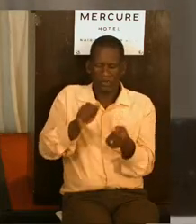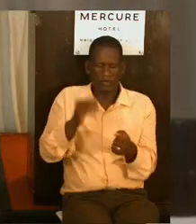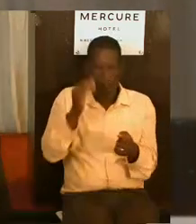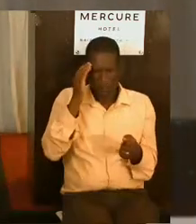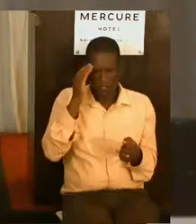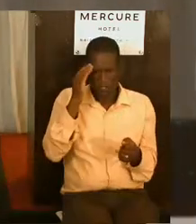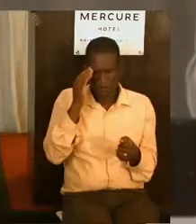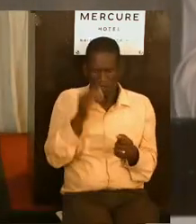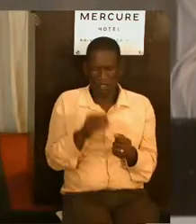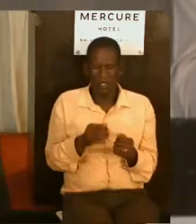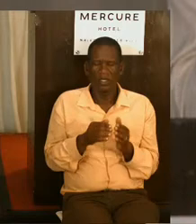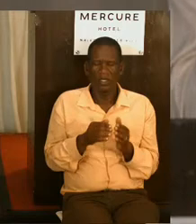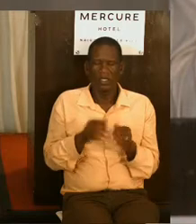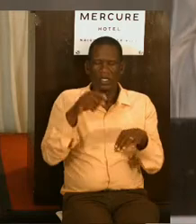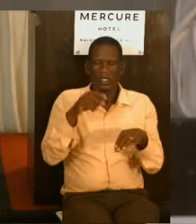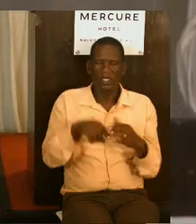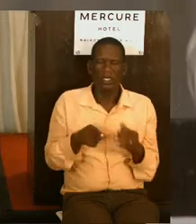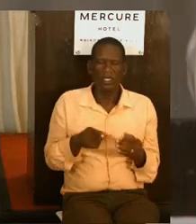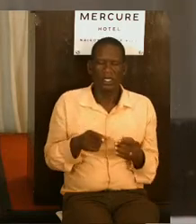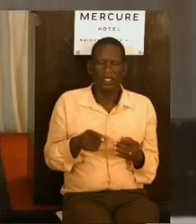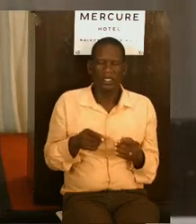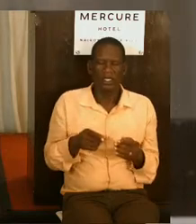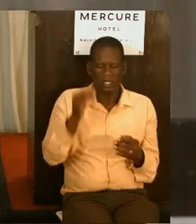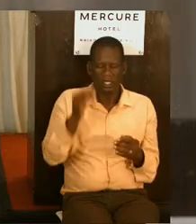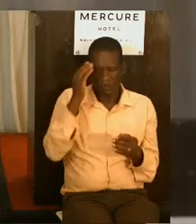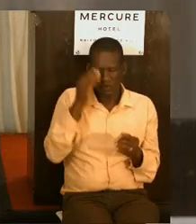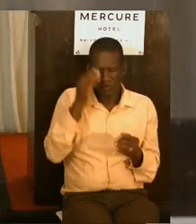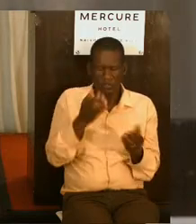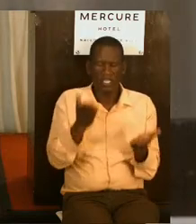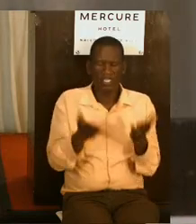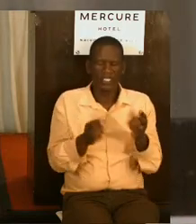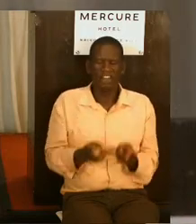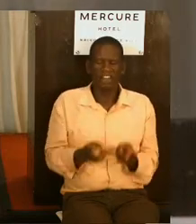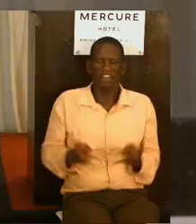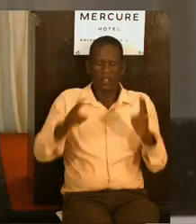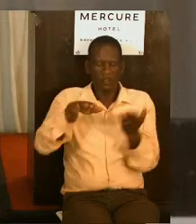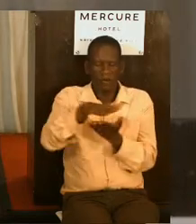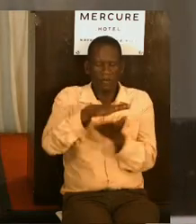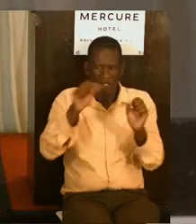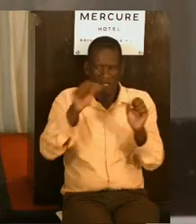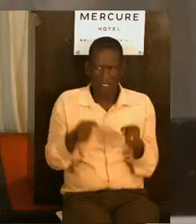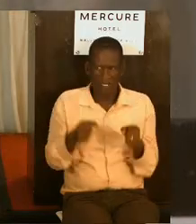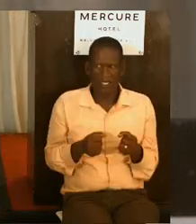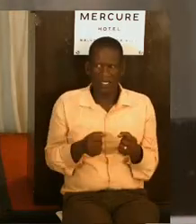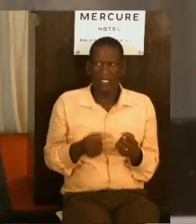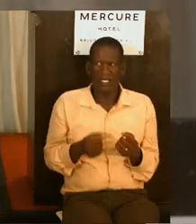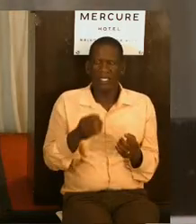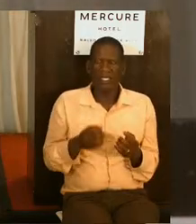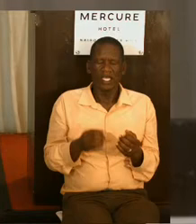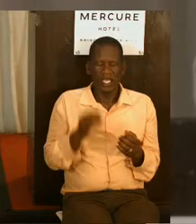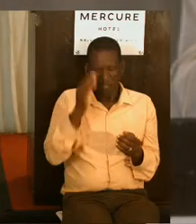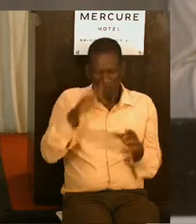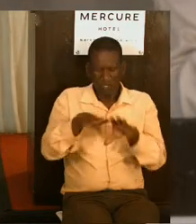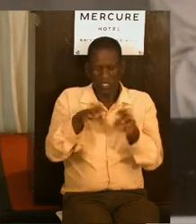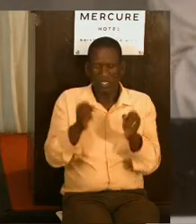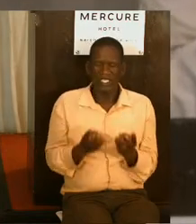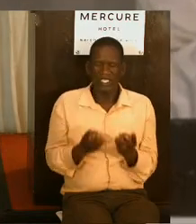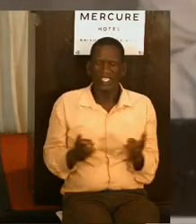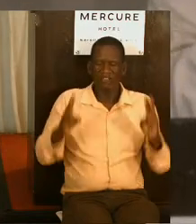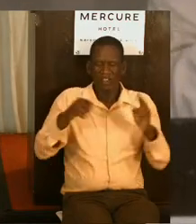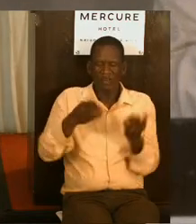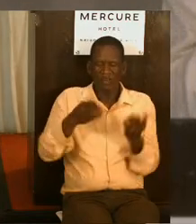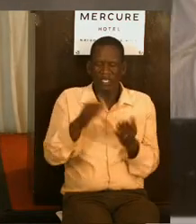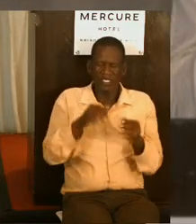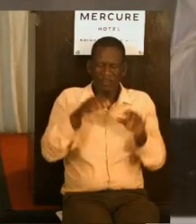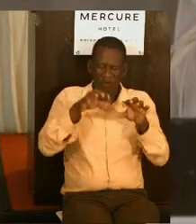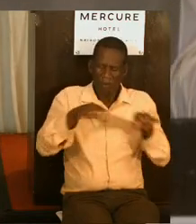education in our is our education value base education system is it for